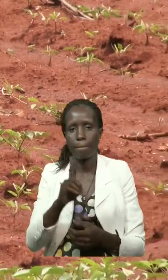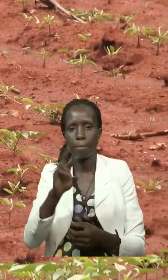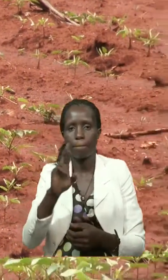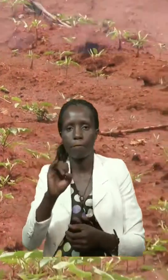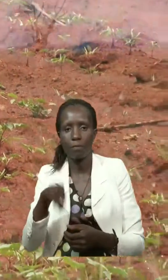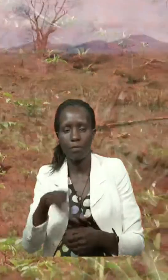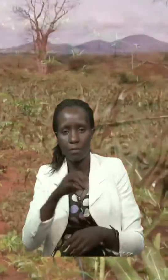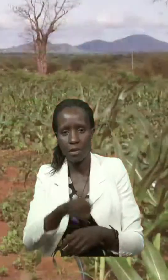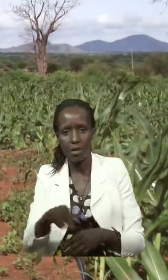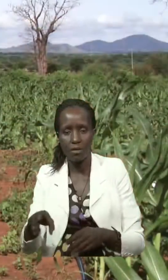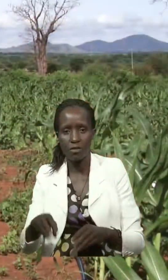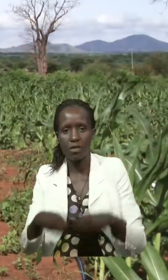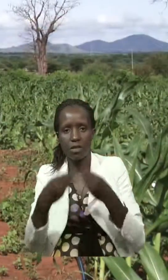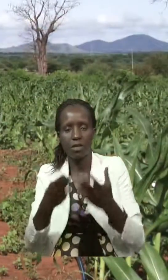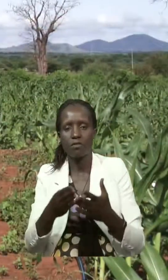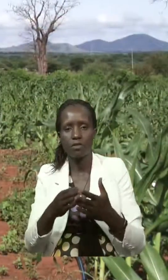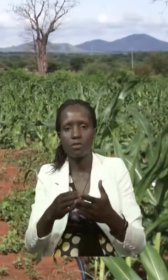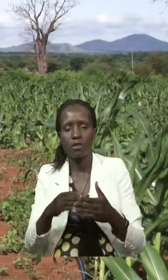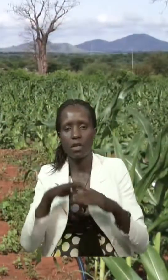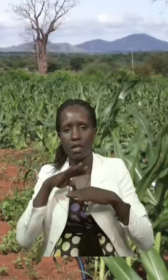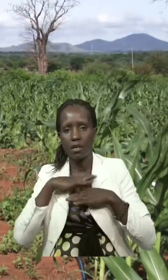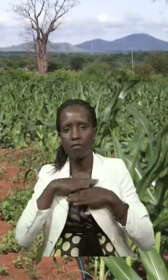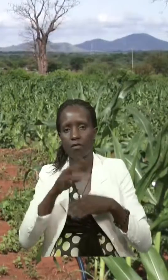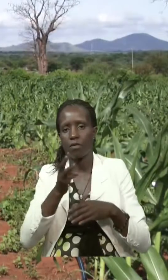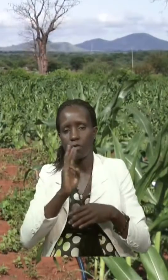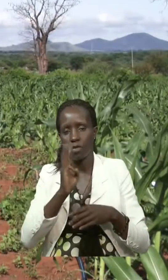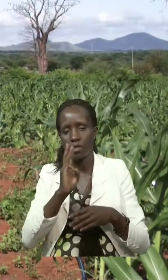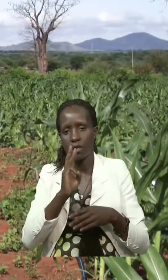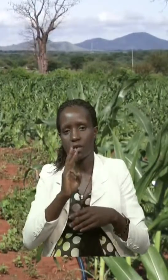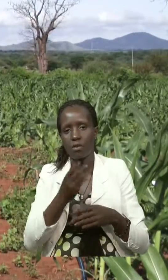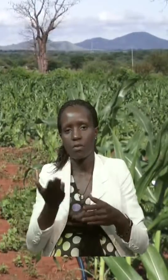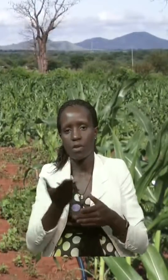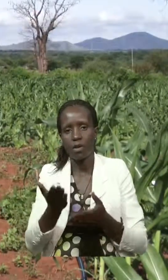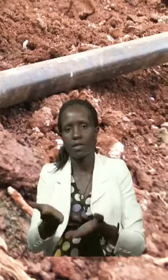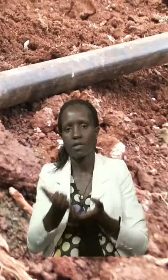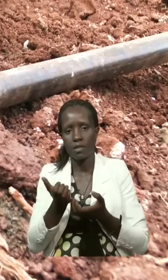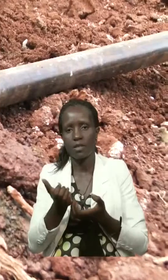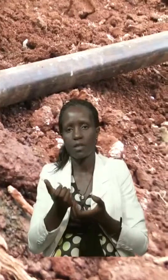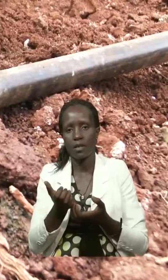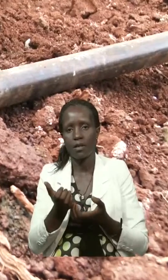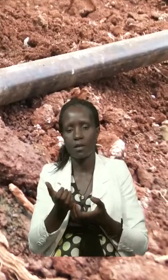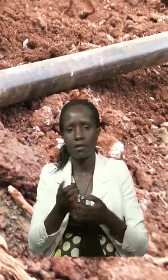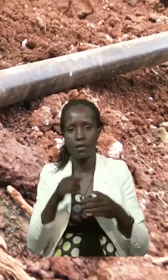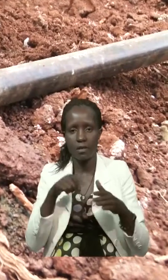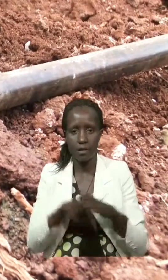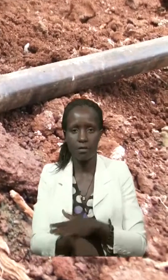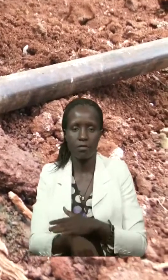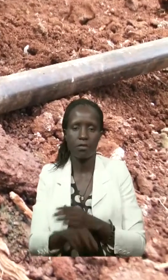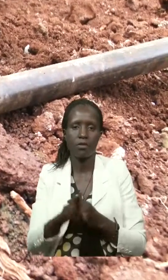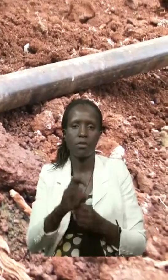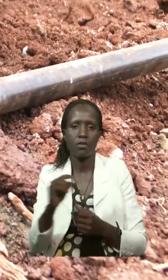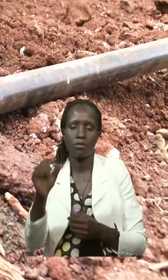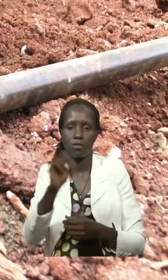Drip irrigation allows you an efficient watering by supplying water where it is needed, at the very roots of the